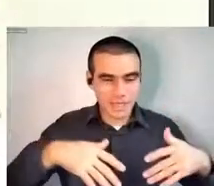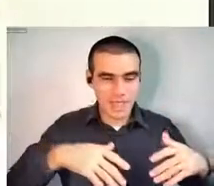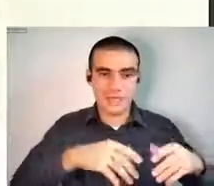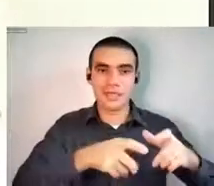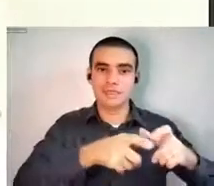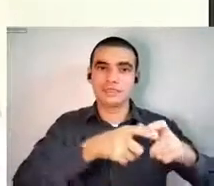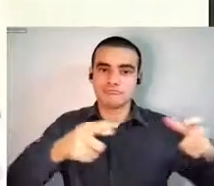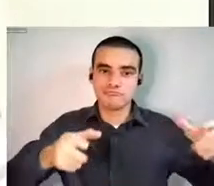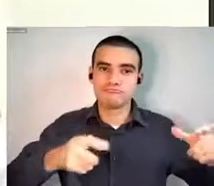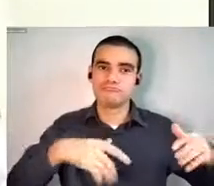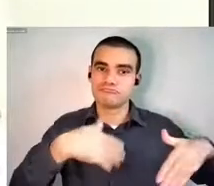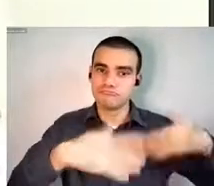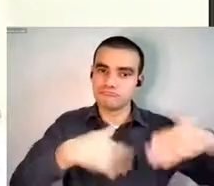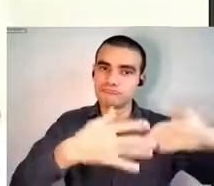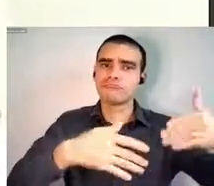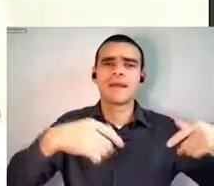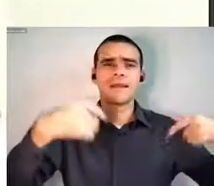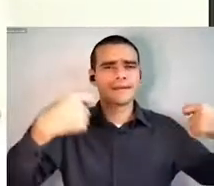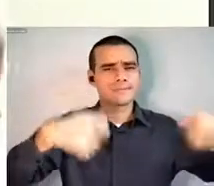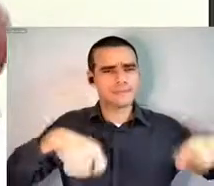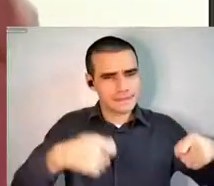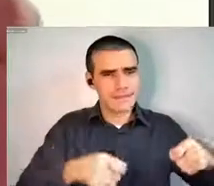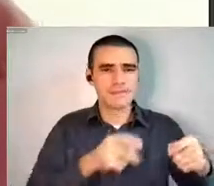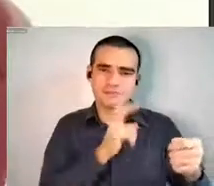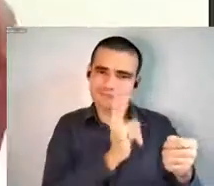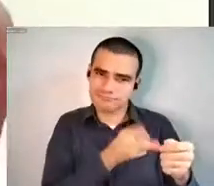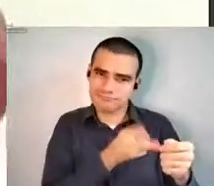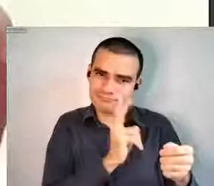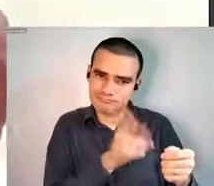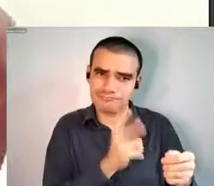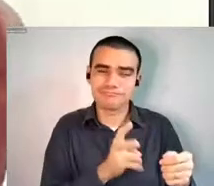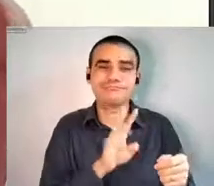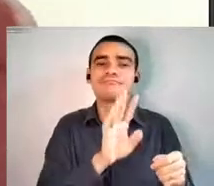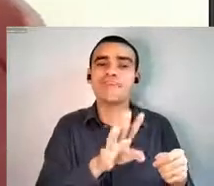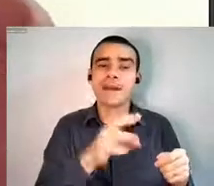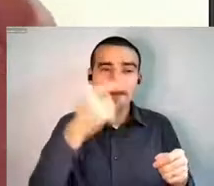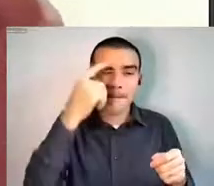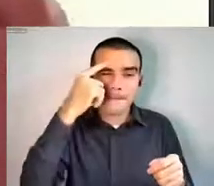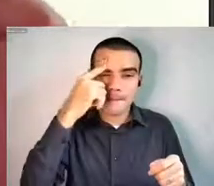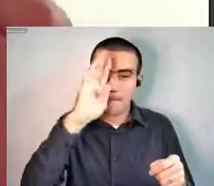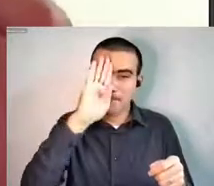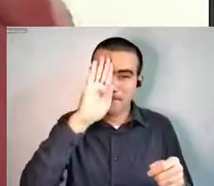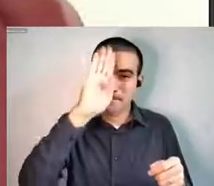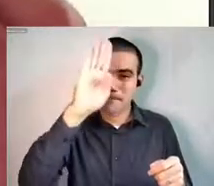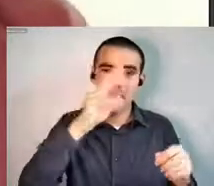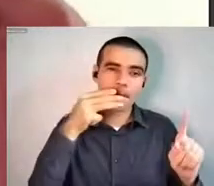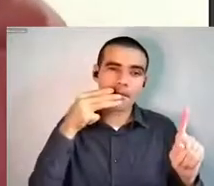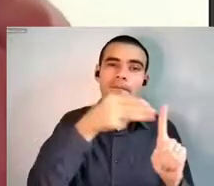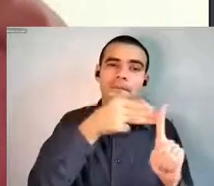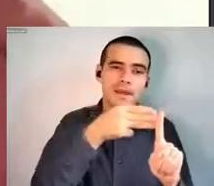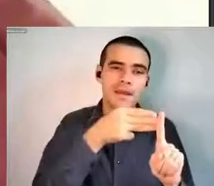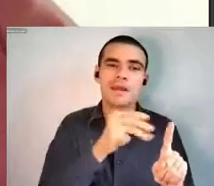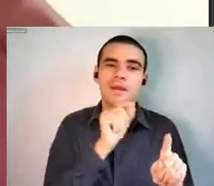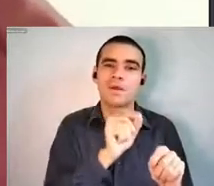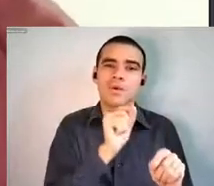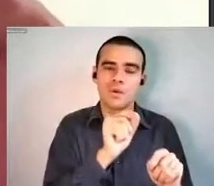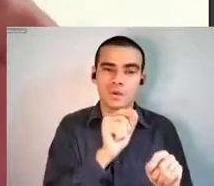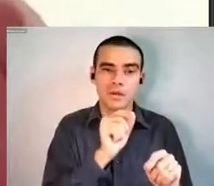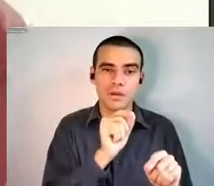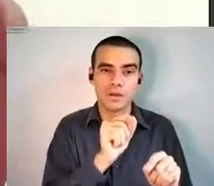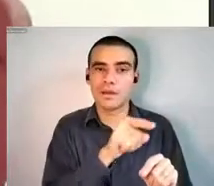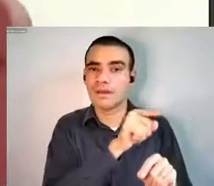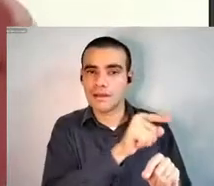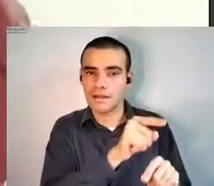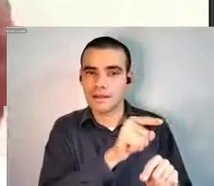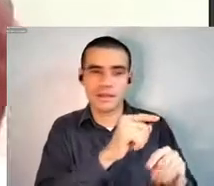of development, I think that we need to seek, but having as a goal something that